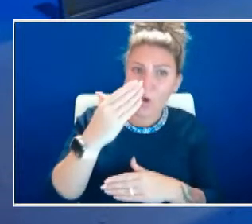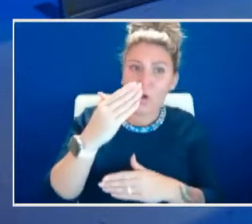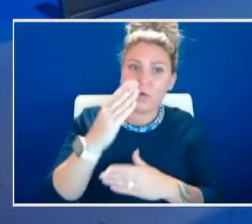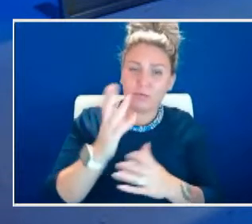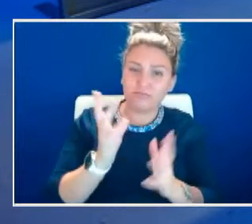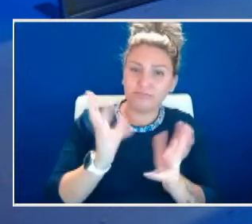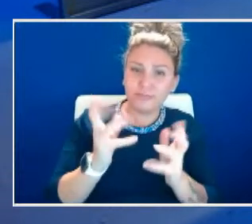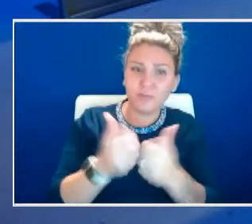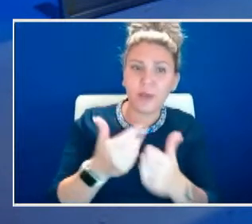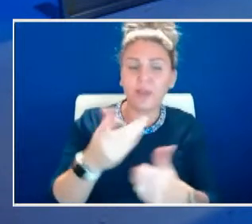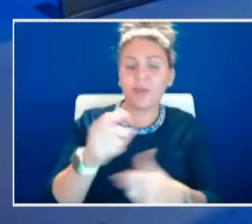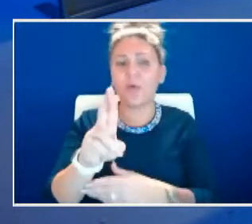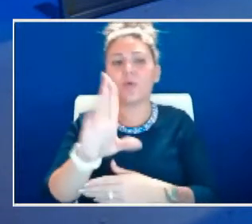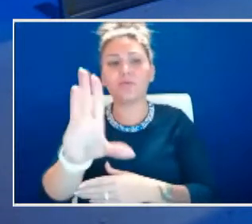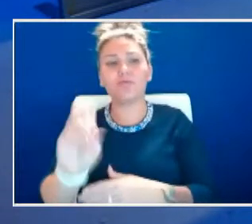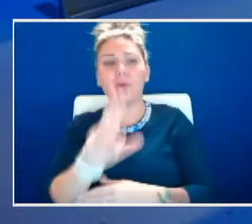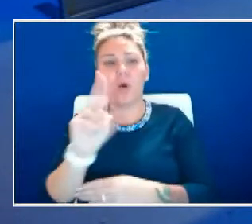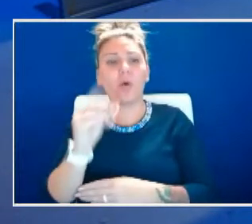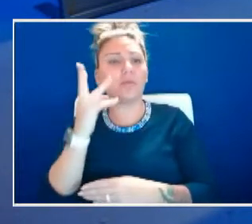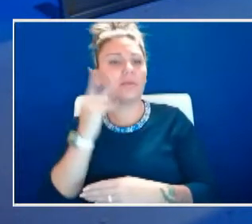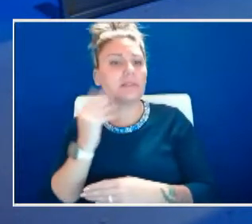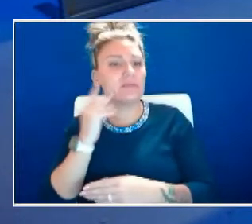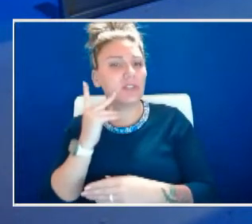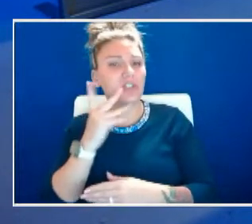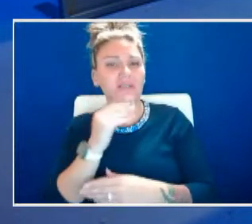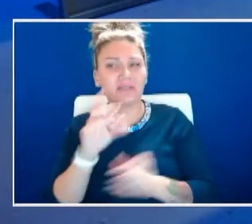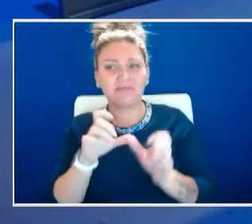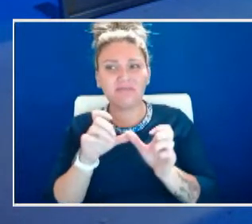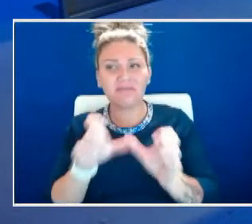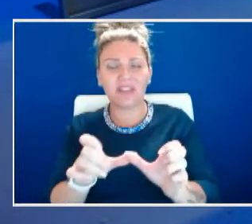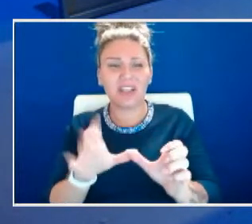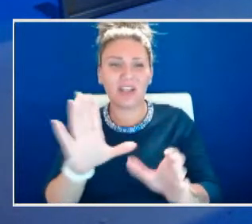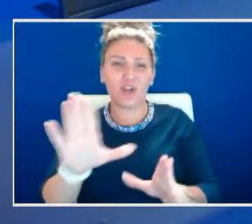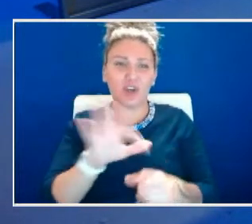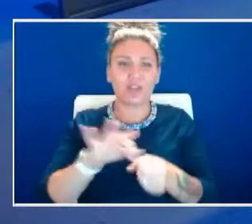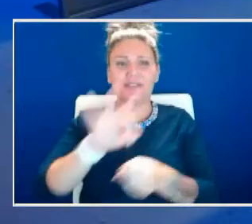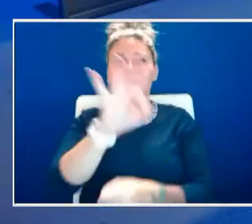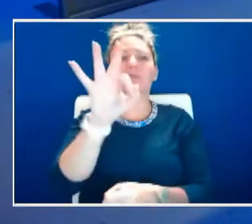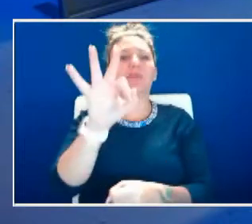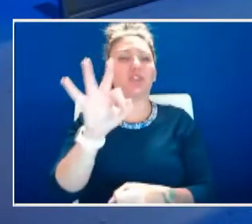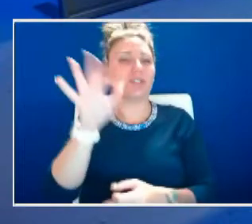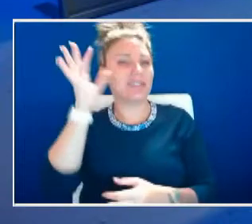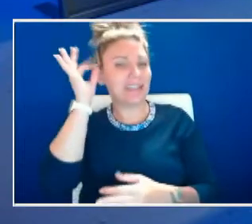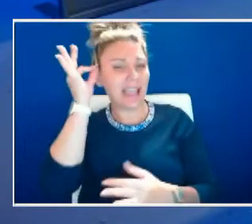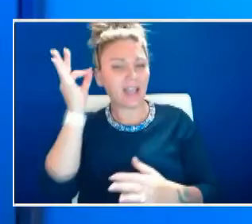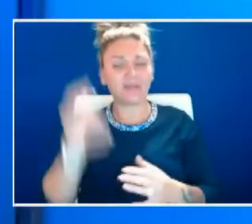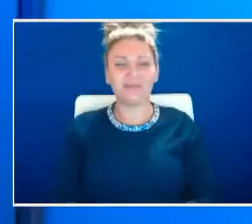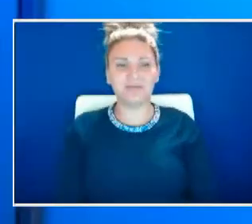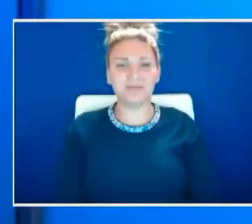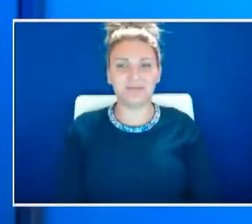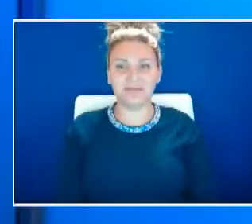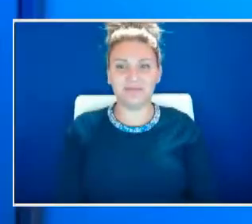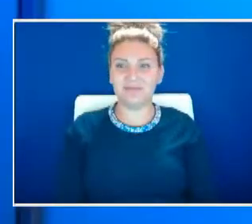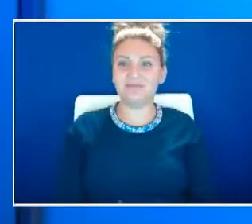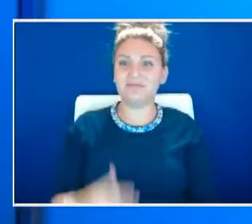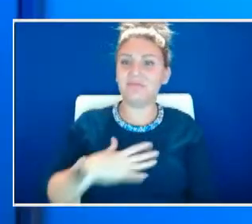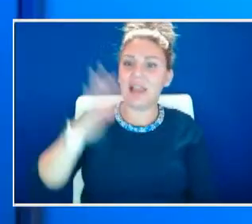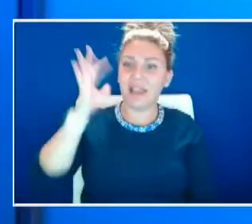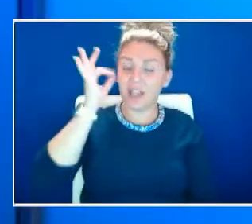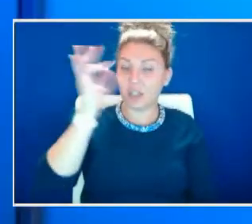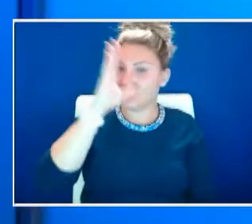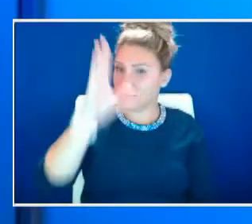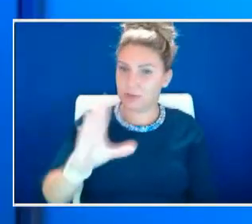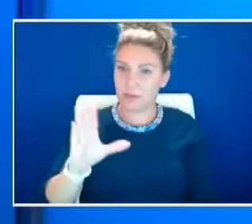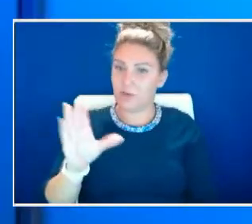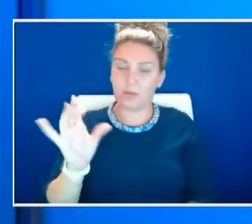some advice you have to keep her going and to raise her spirits in the hair department. Well, yeah, my hair's never been the same, and of